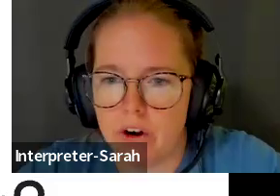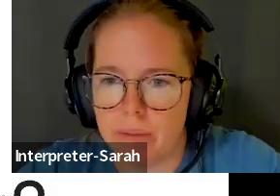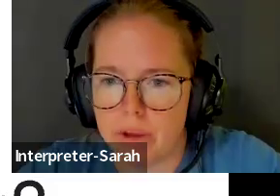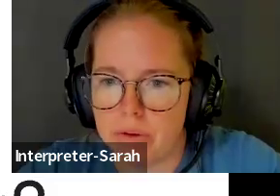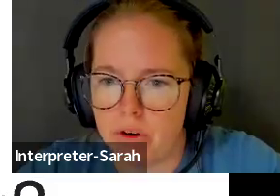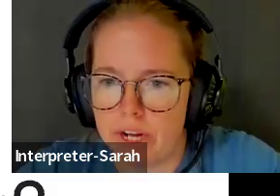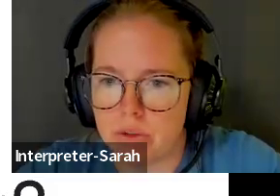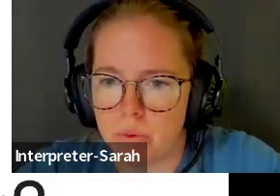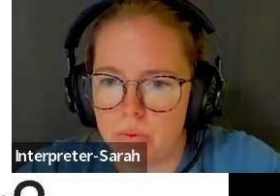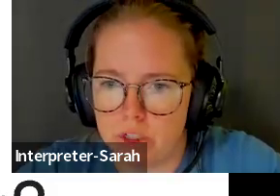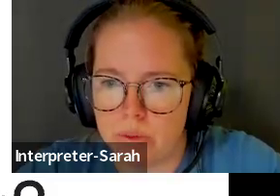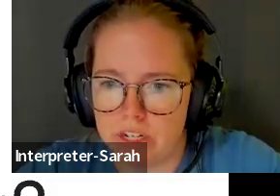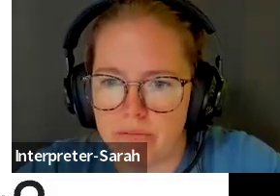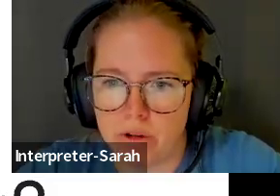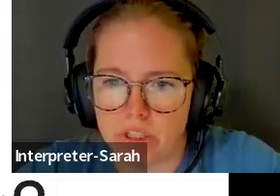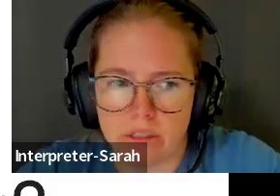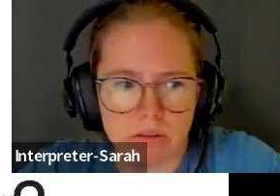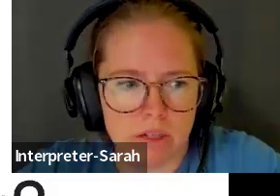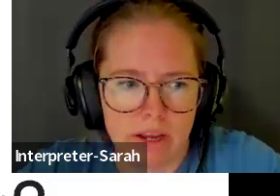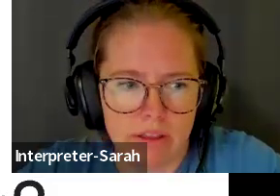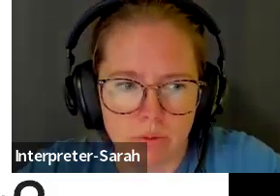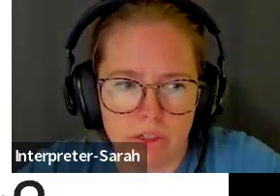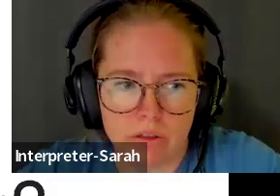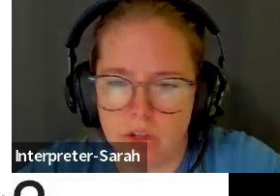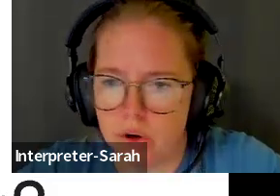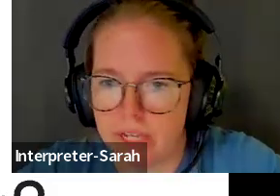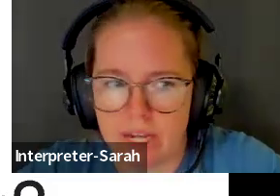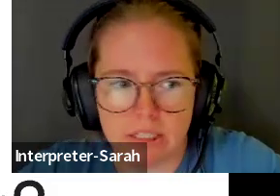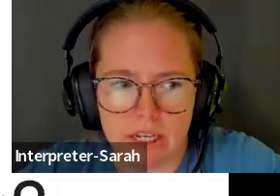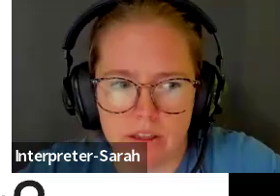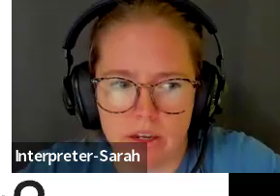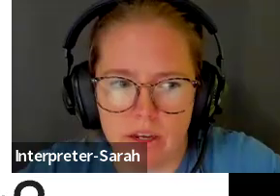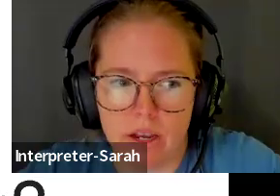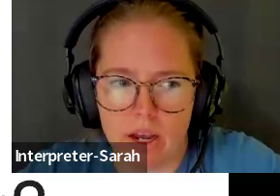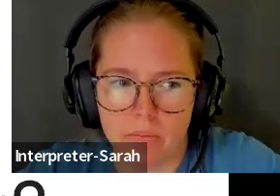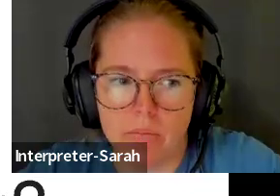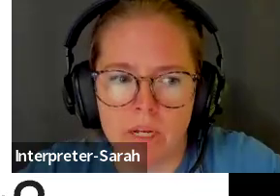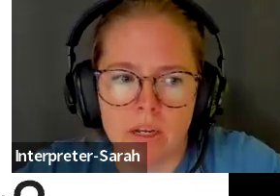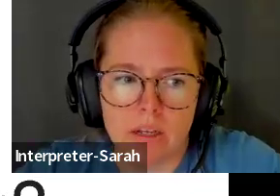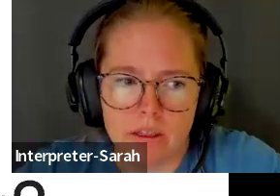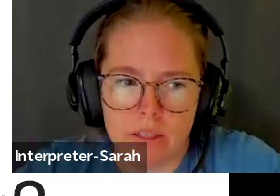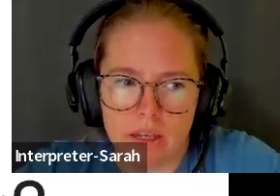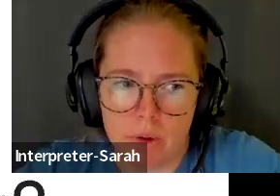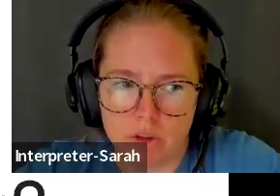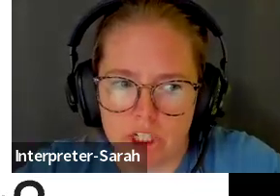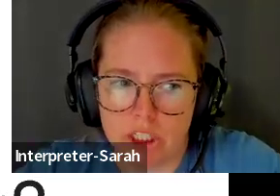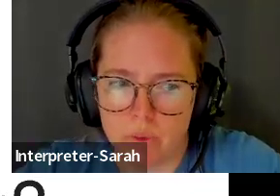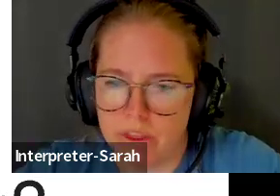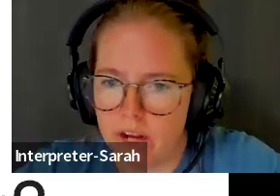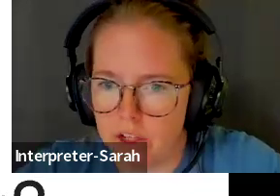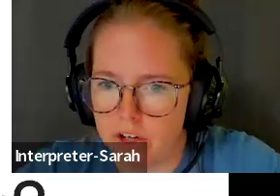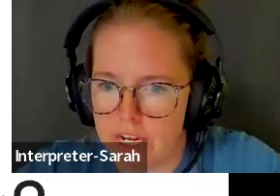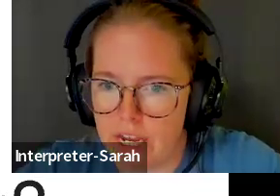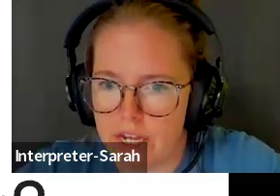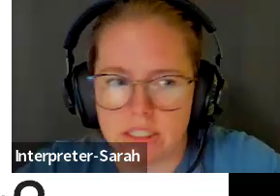visual diagram that would be great to use with a deaf person. That this one notably has like the emotions